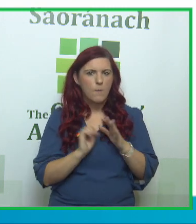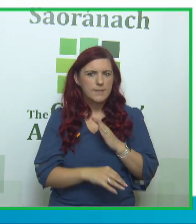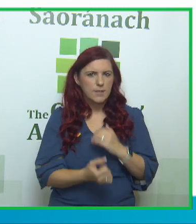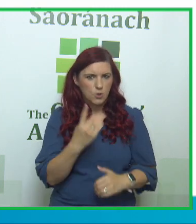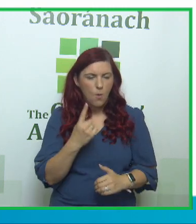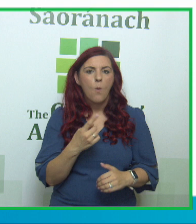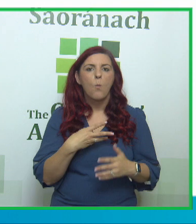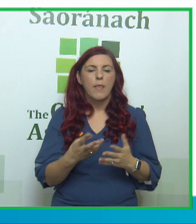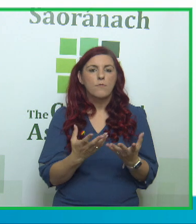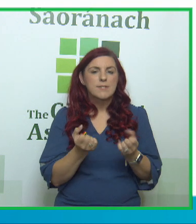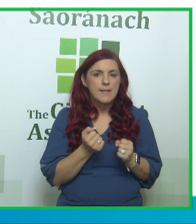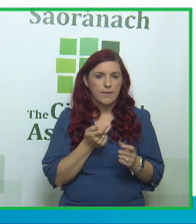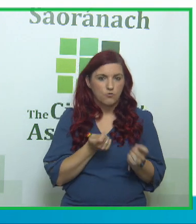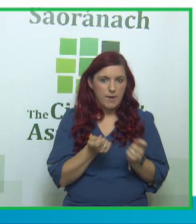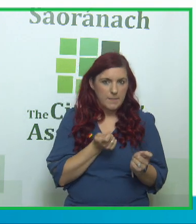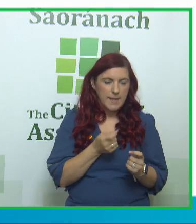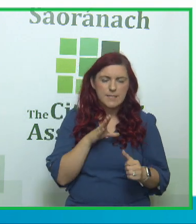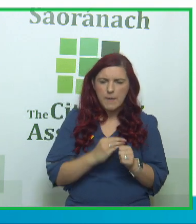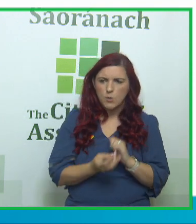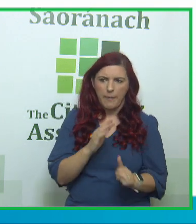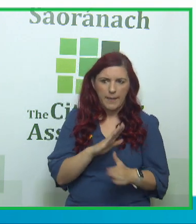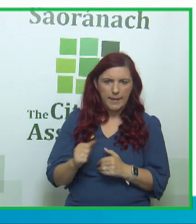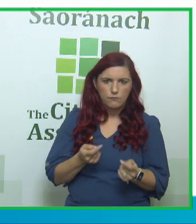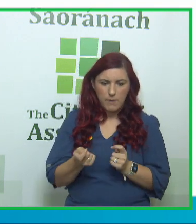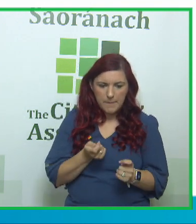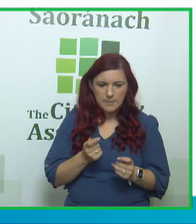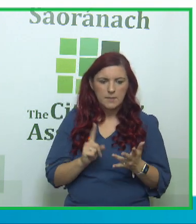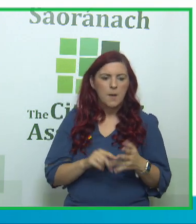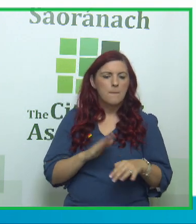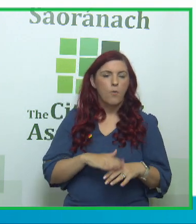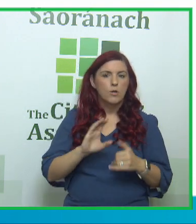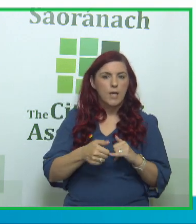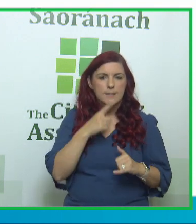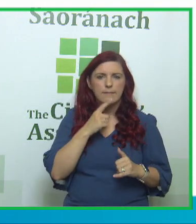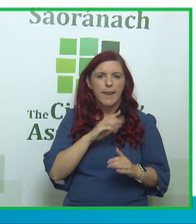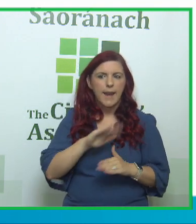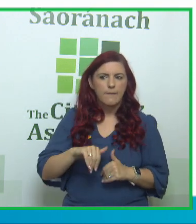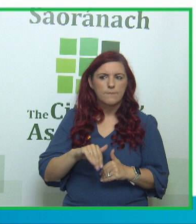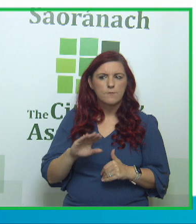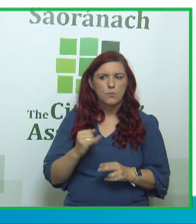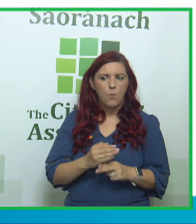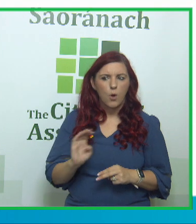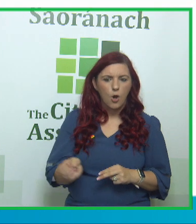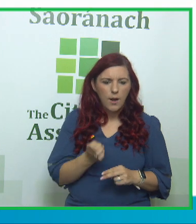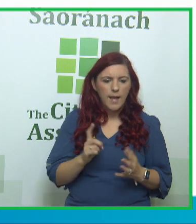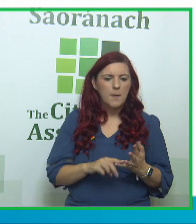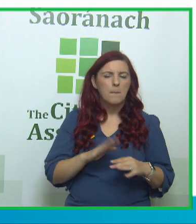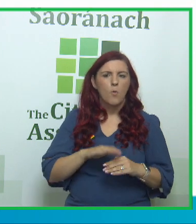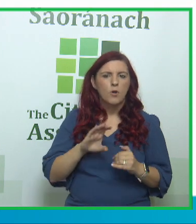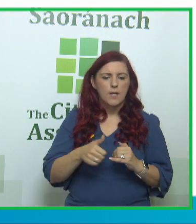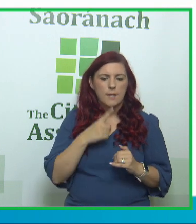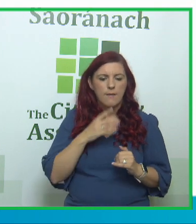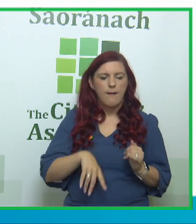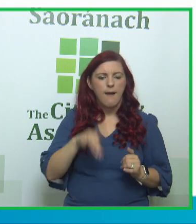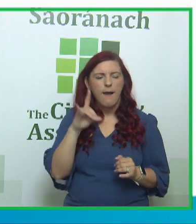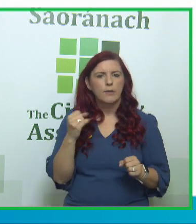of treatment and certainly at the point of leaving treatment. More likely to be an early school leaver and more likely to have experienced